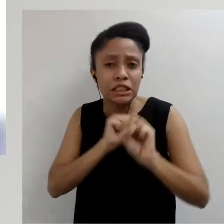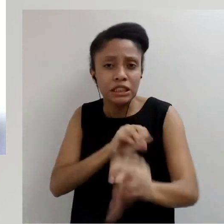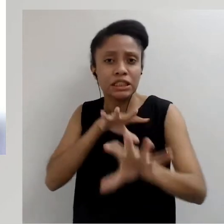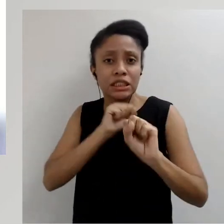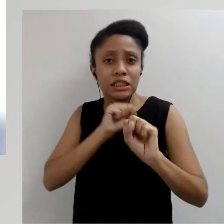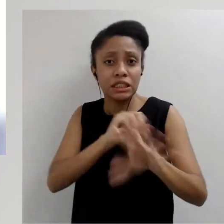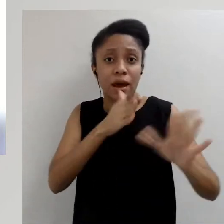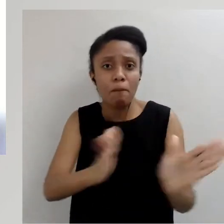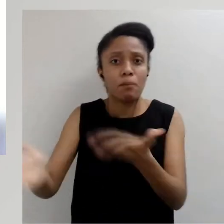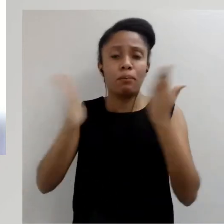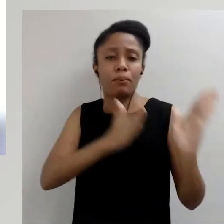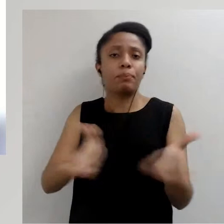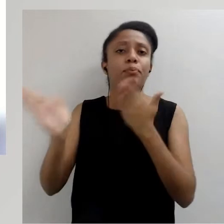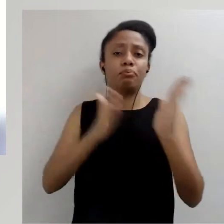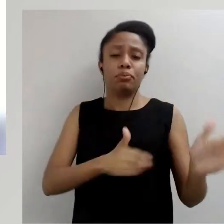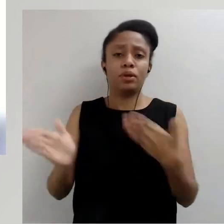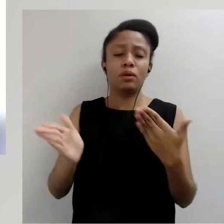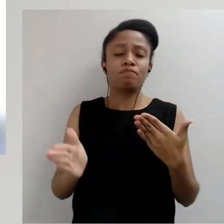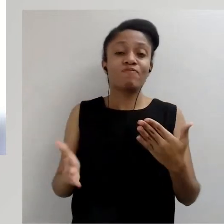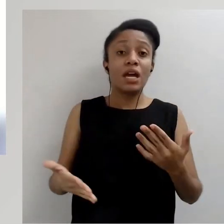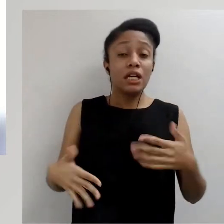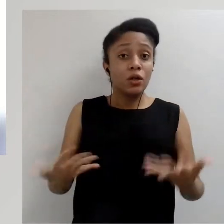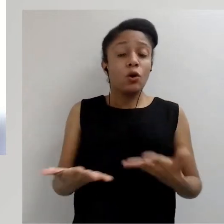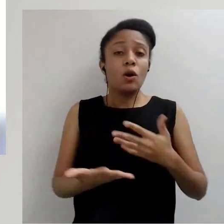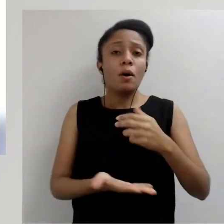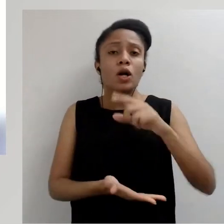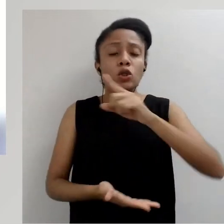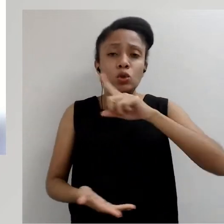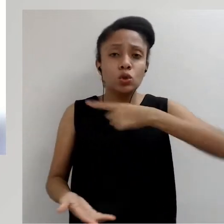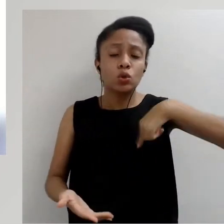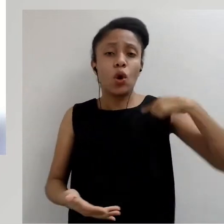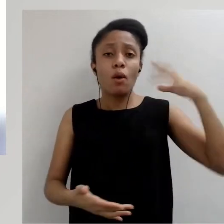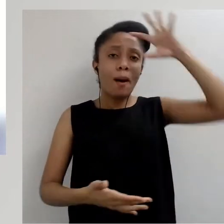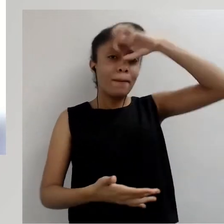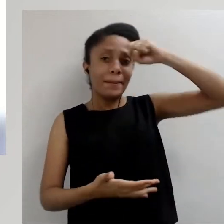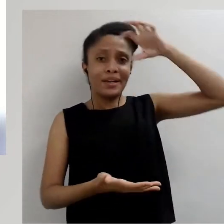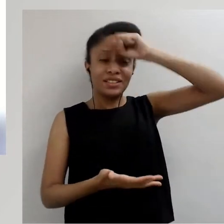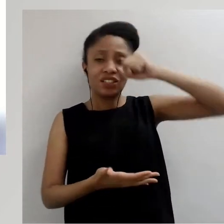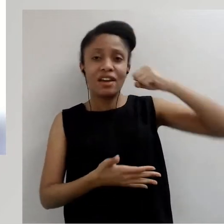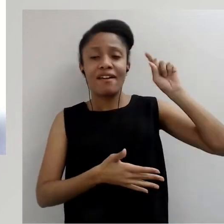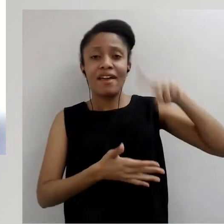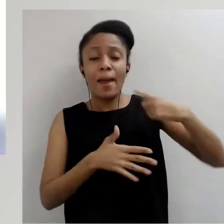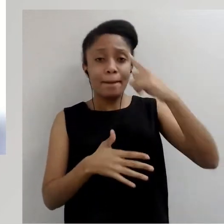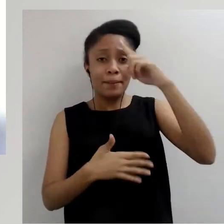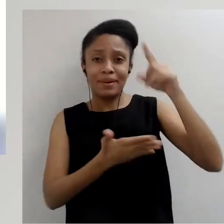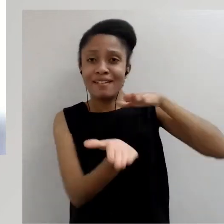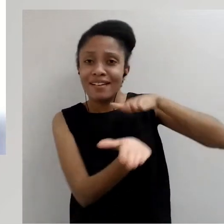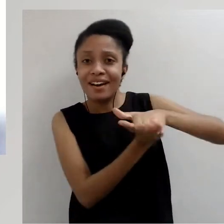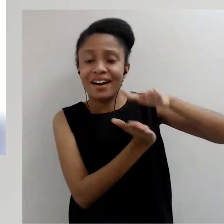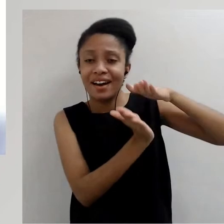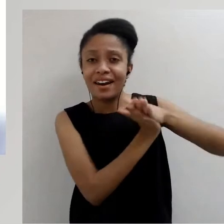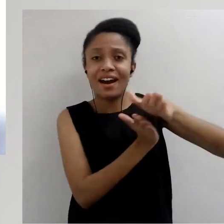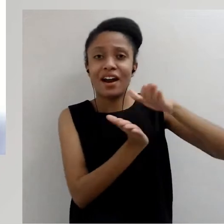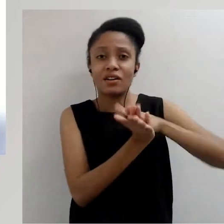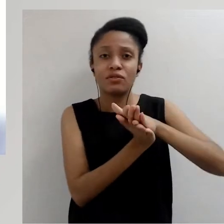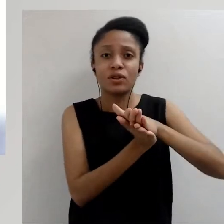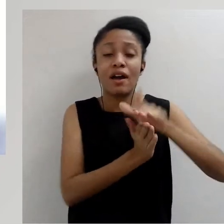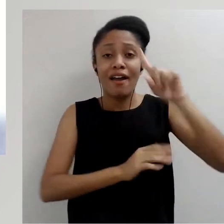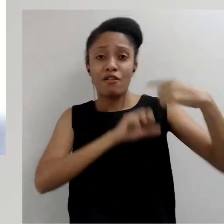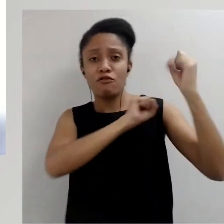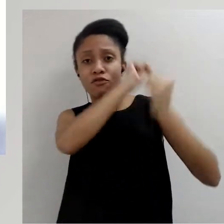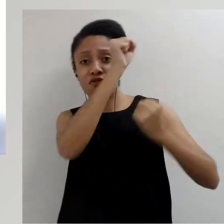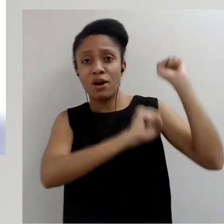are teaching all of them. Basically, everything I learned was with the help of the printers